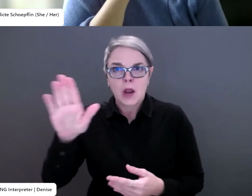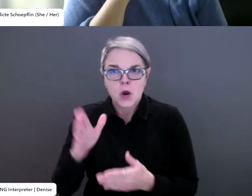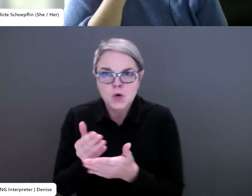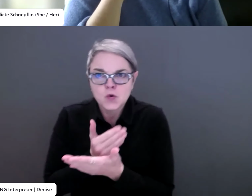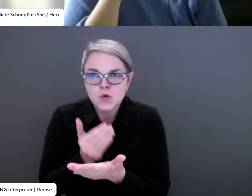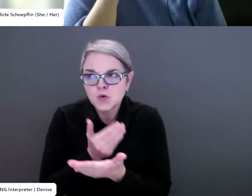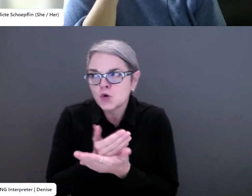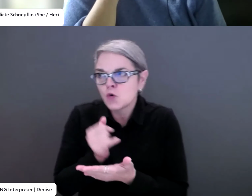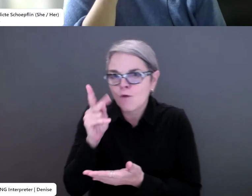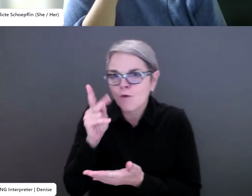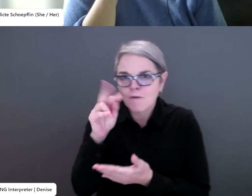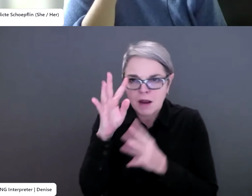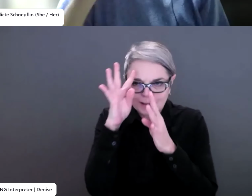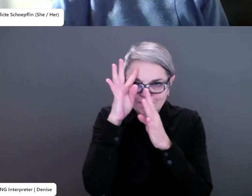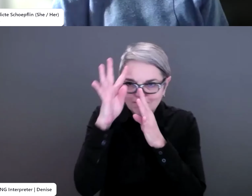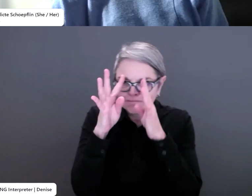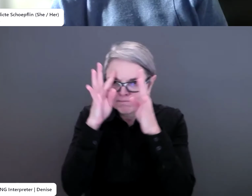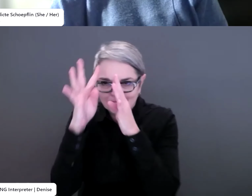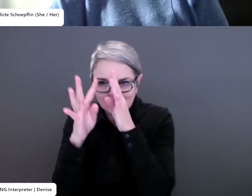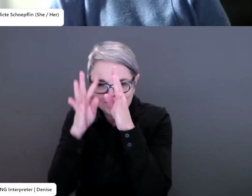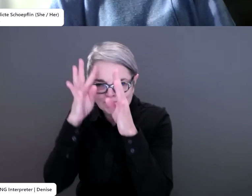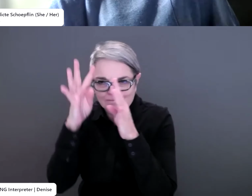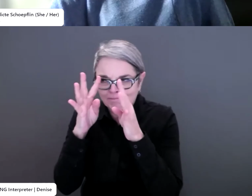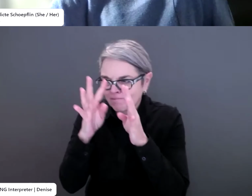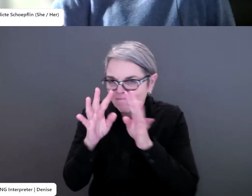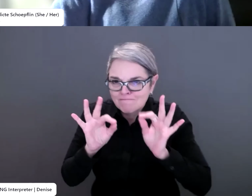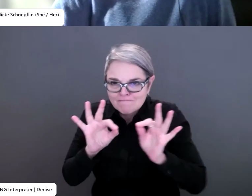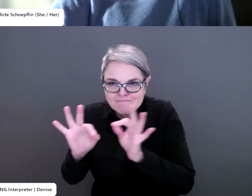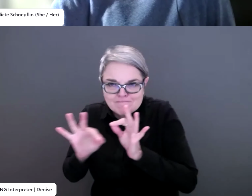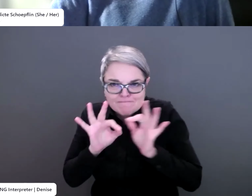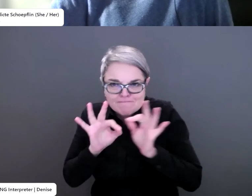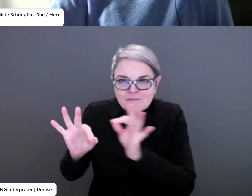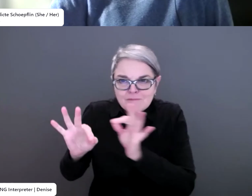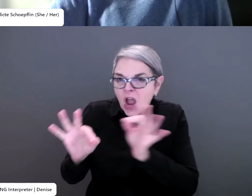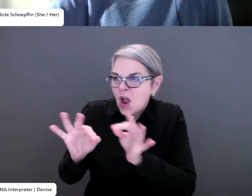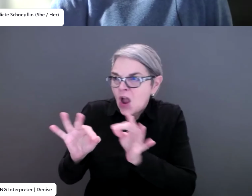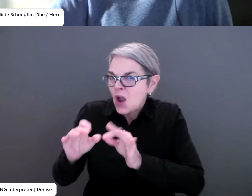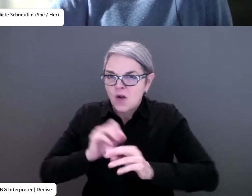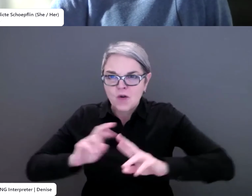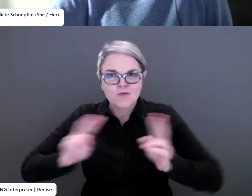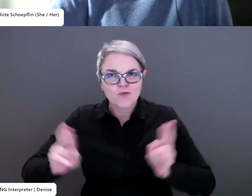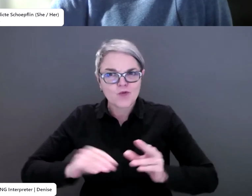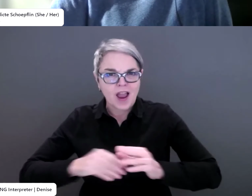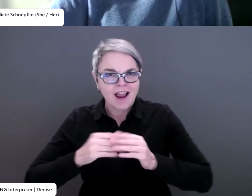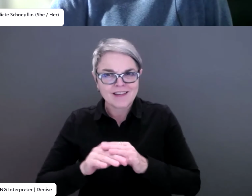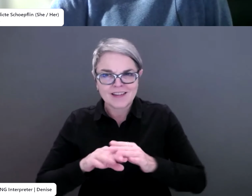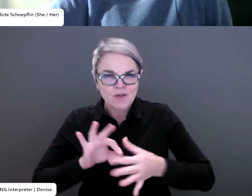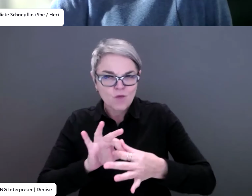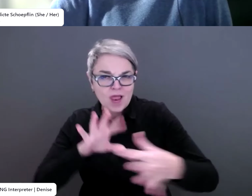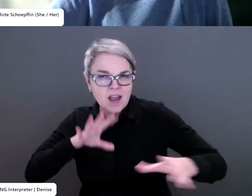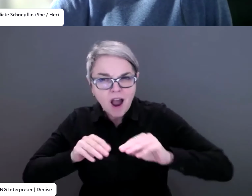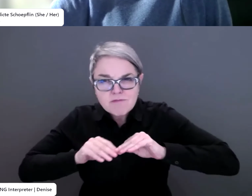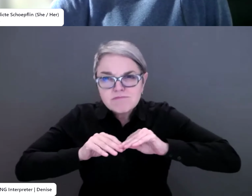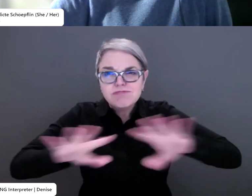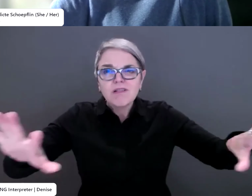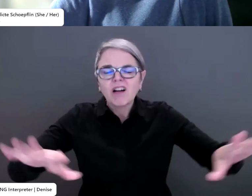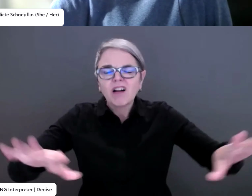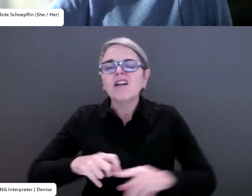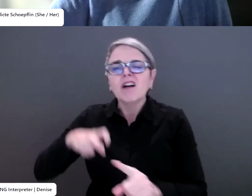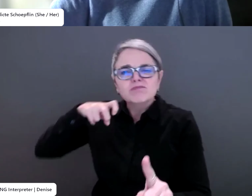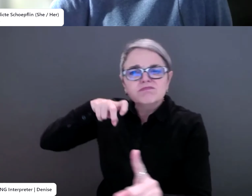the defenders will learn about it right away. No, they will make it undetectable first. That's why you have to have multiple layers.